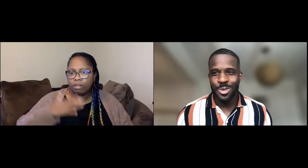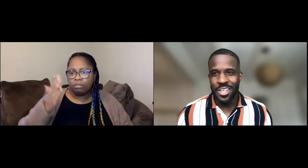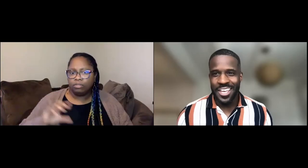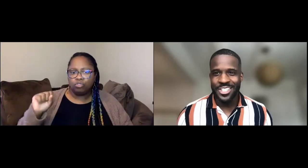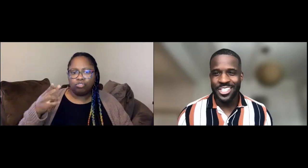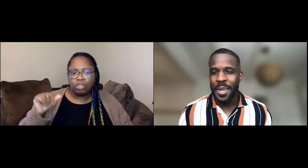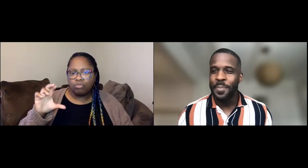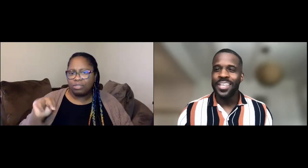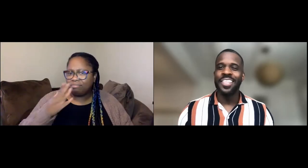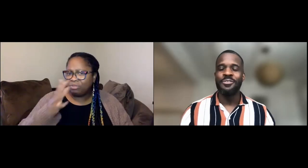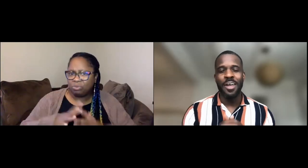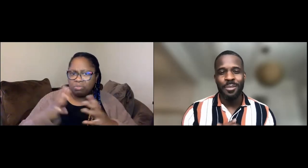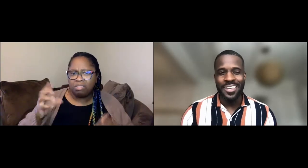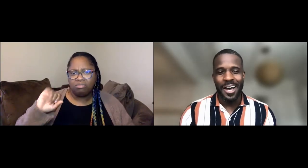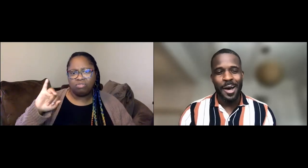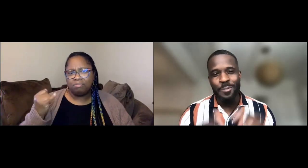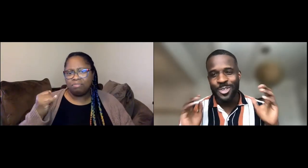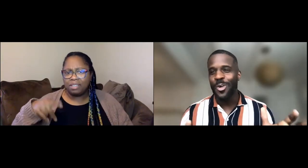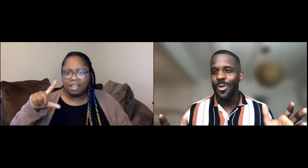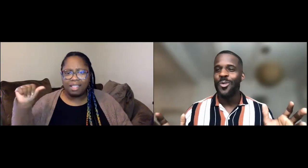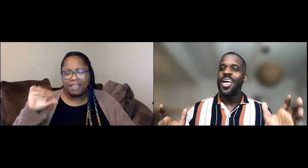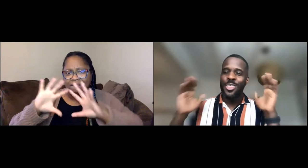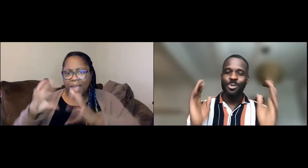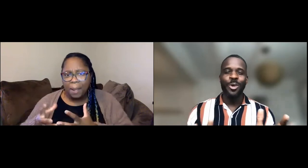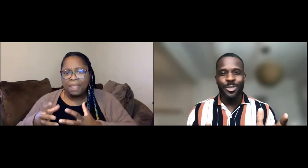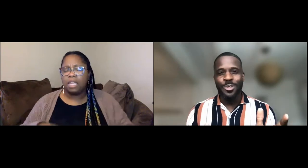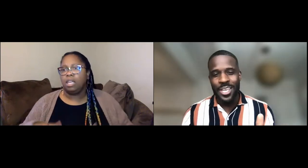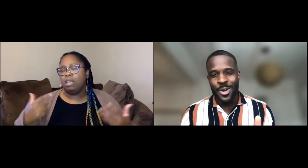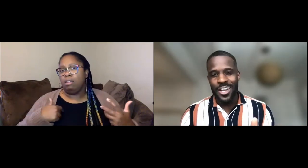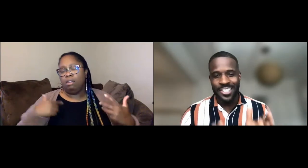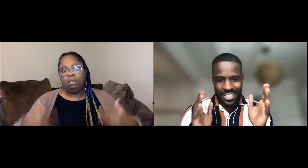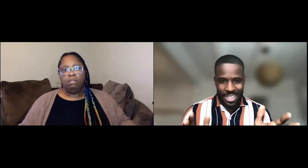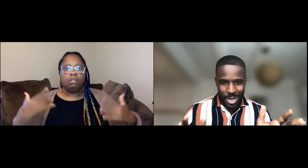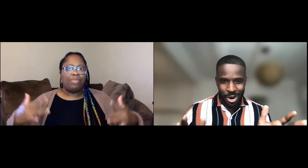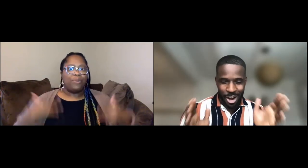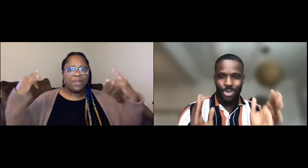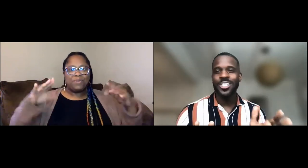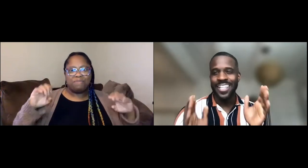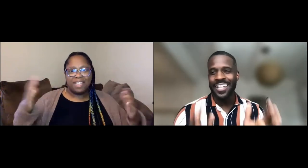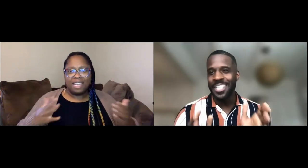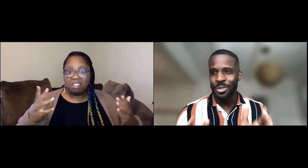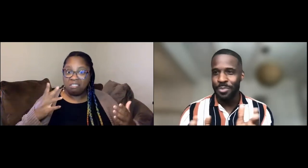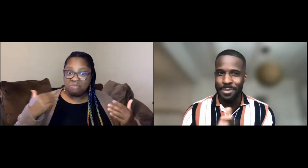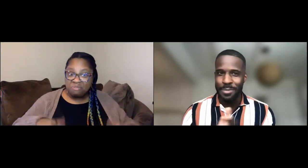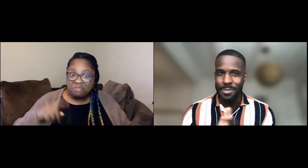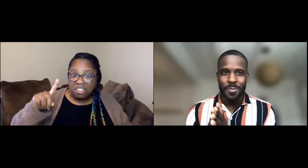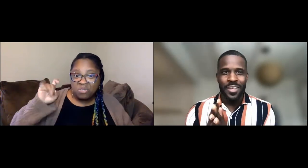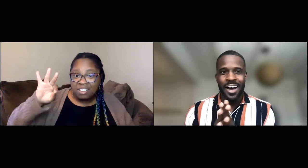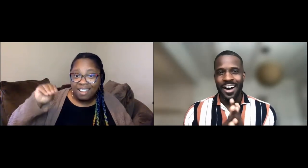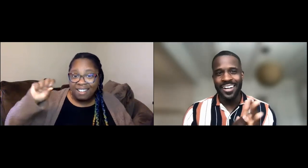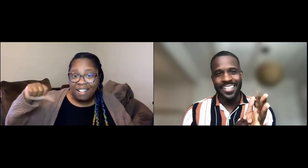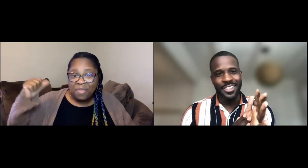you to the SJPLA family. I'm so thrilled to be here and to see that there are 190 other